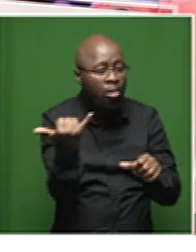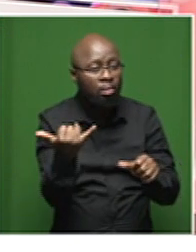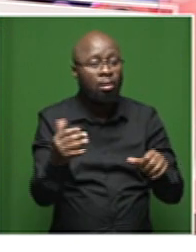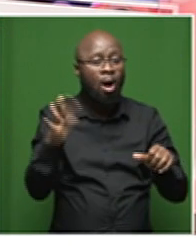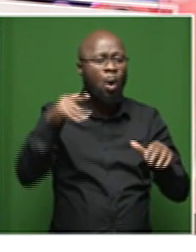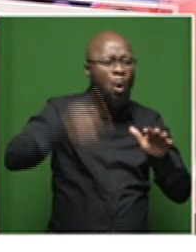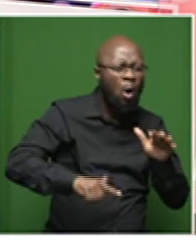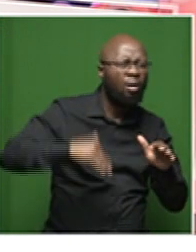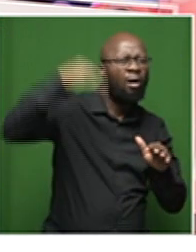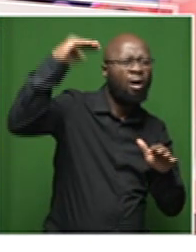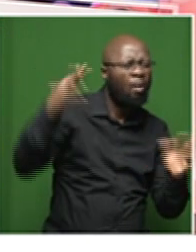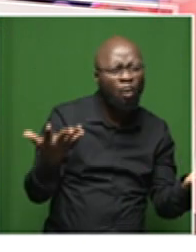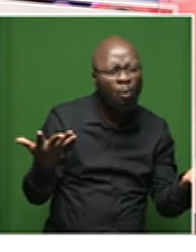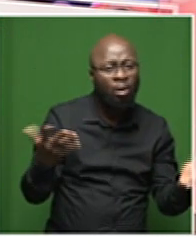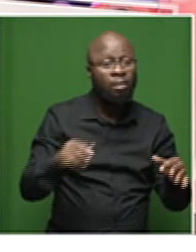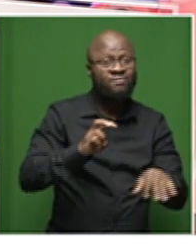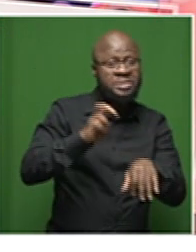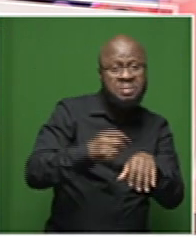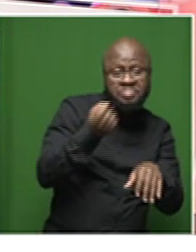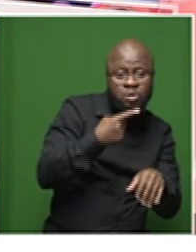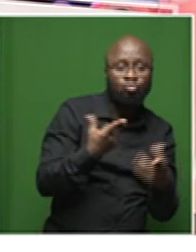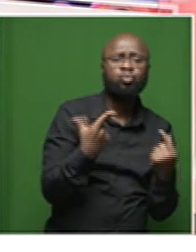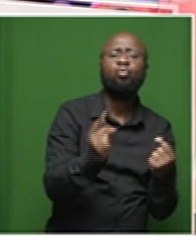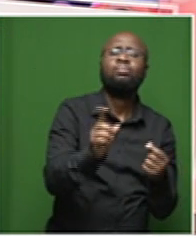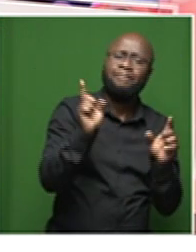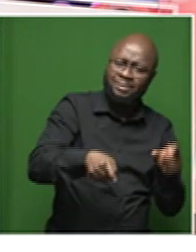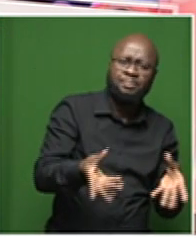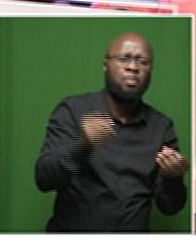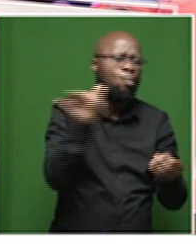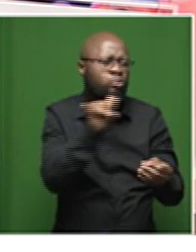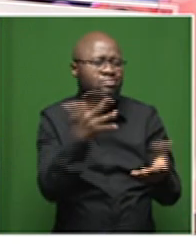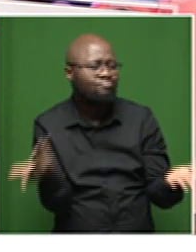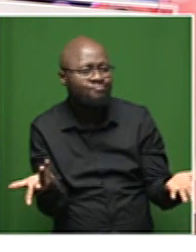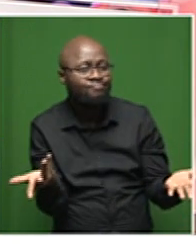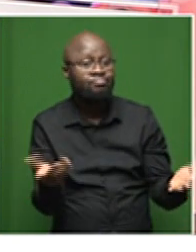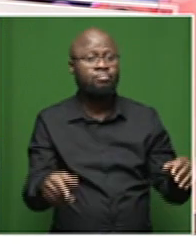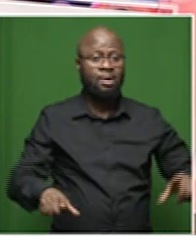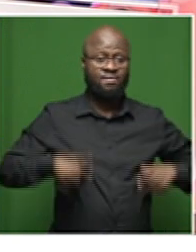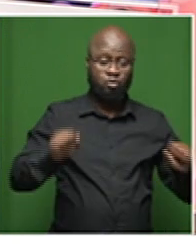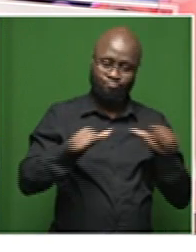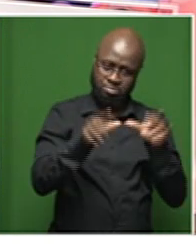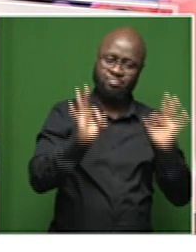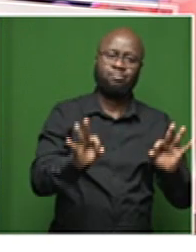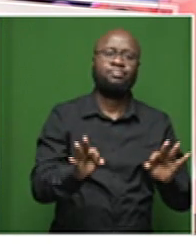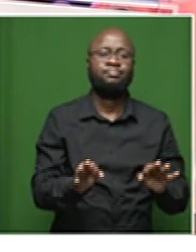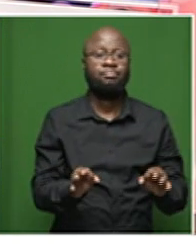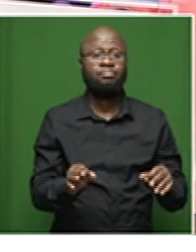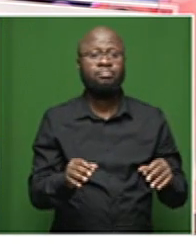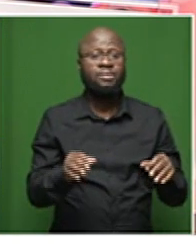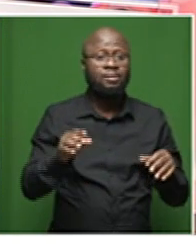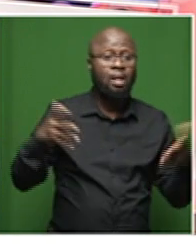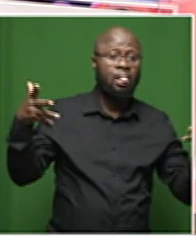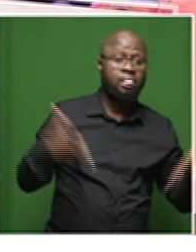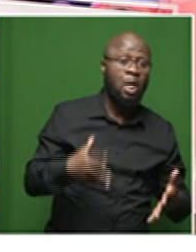your medication to live longer, even if you are hypertensive. Now, it is believed that hypertension affects old people, but research shows